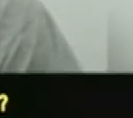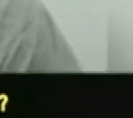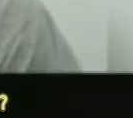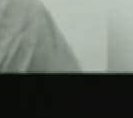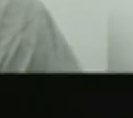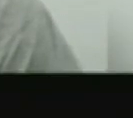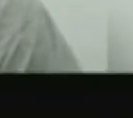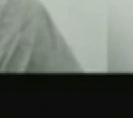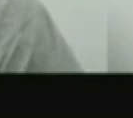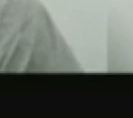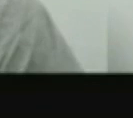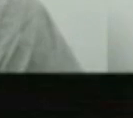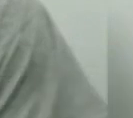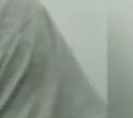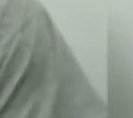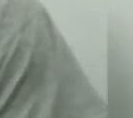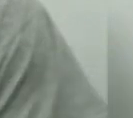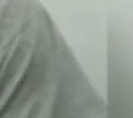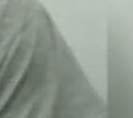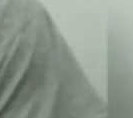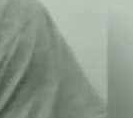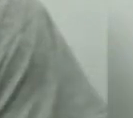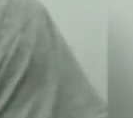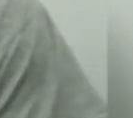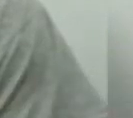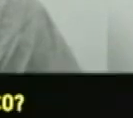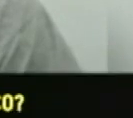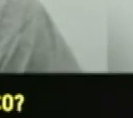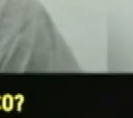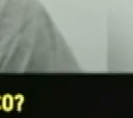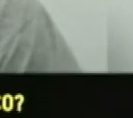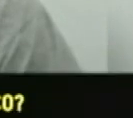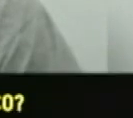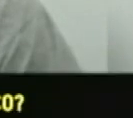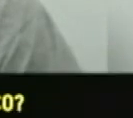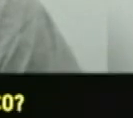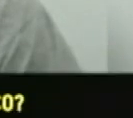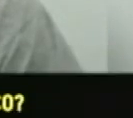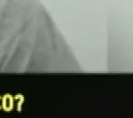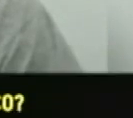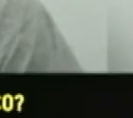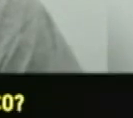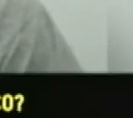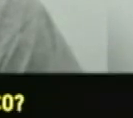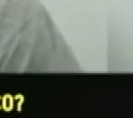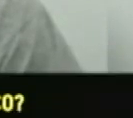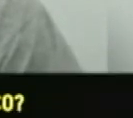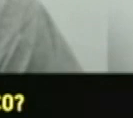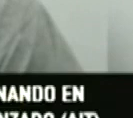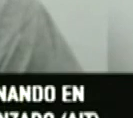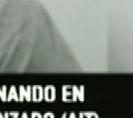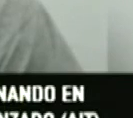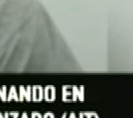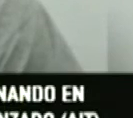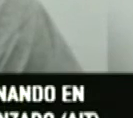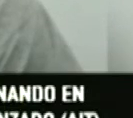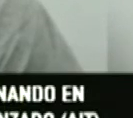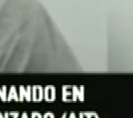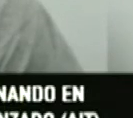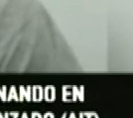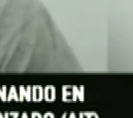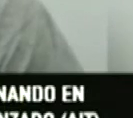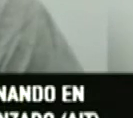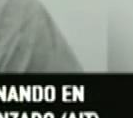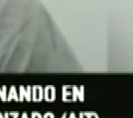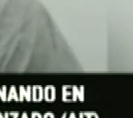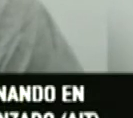army? In 2006. What has been your tactical training? I was in the army